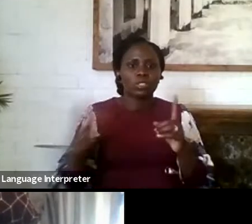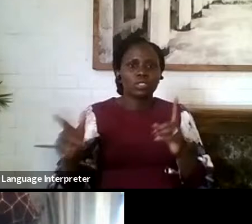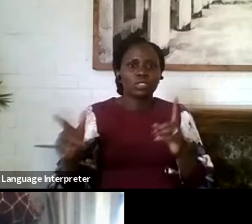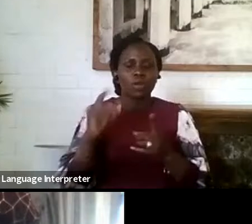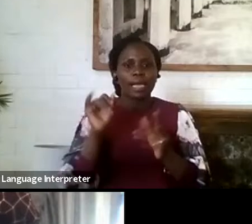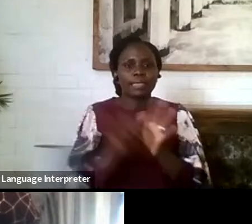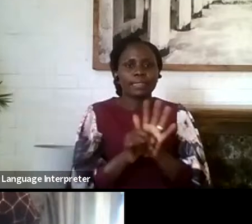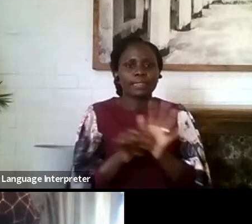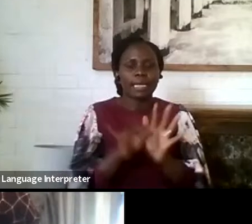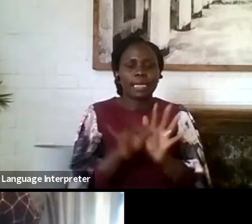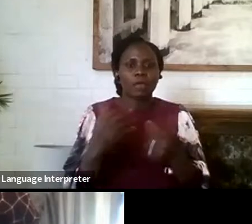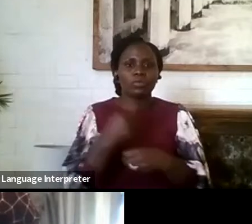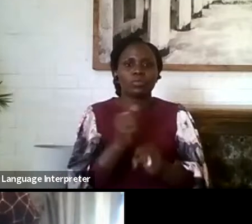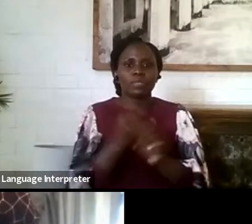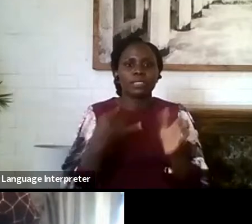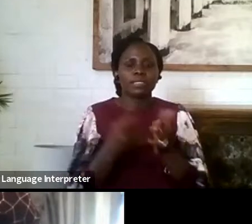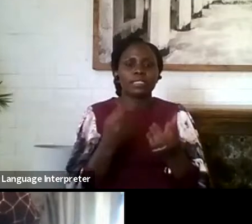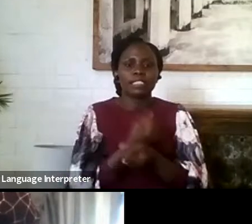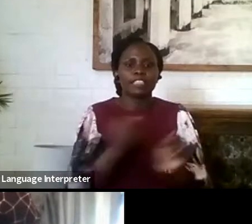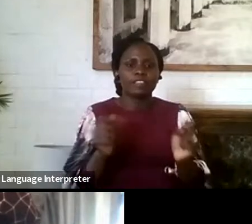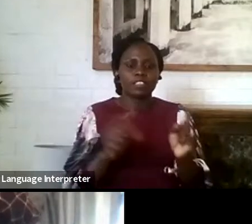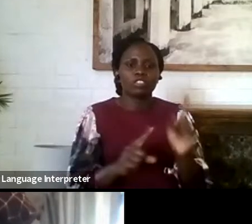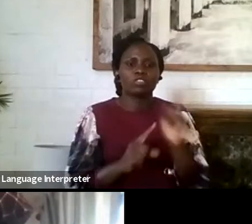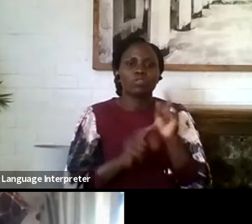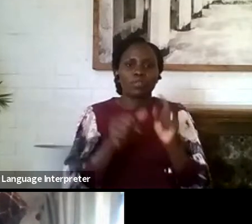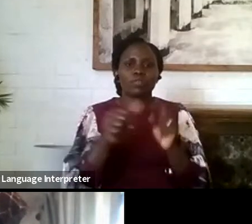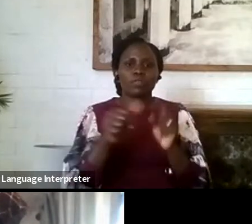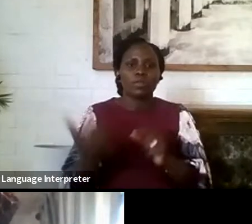for everybody. Thank you.